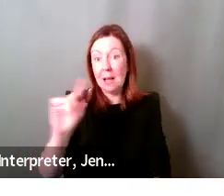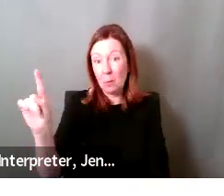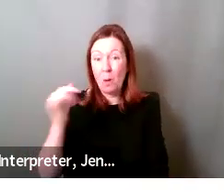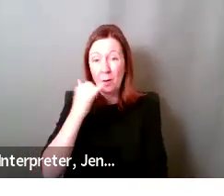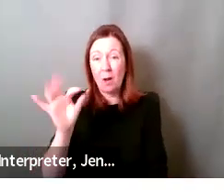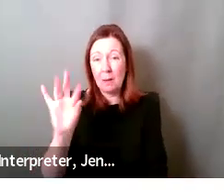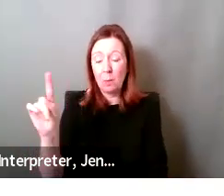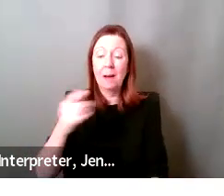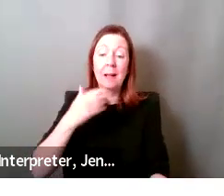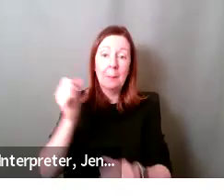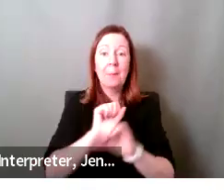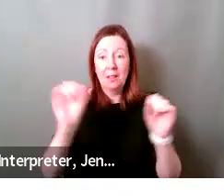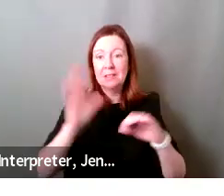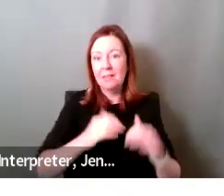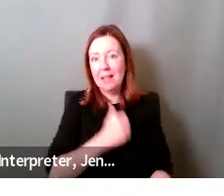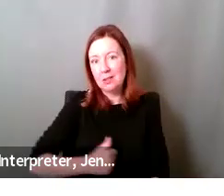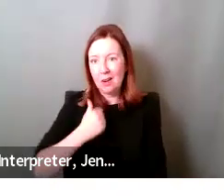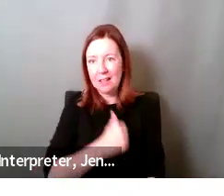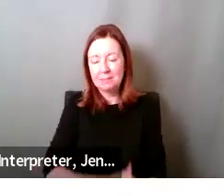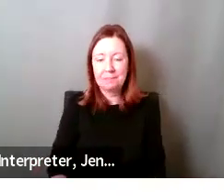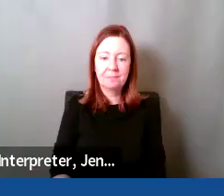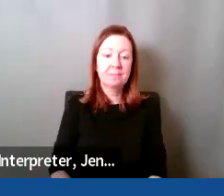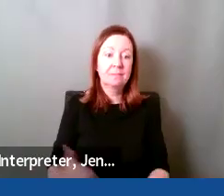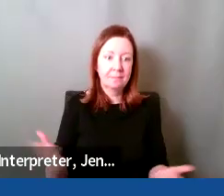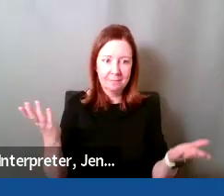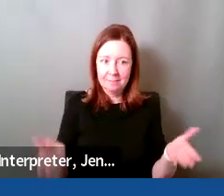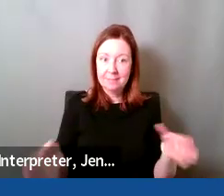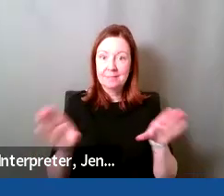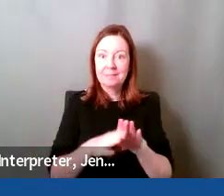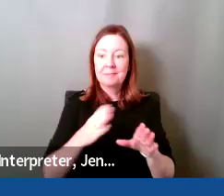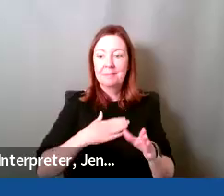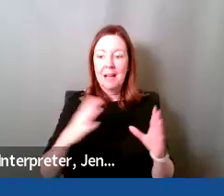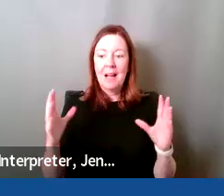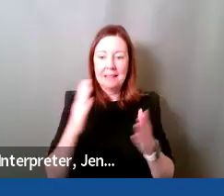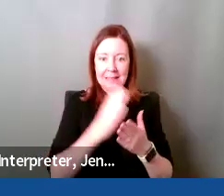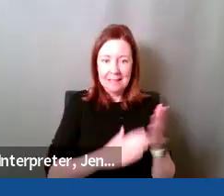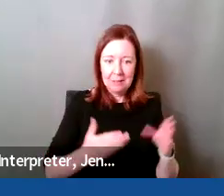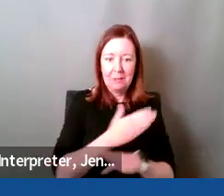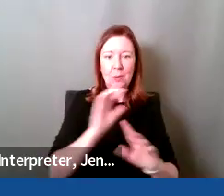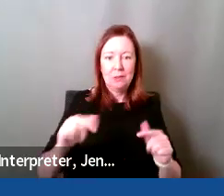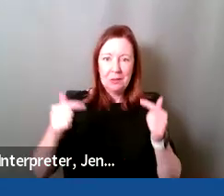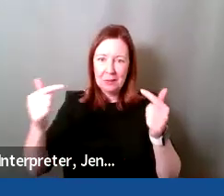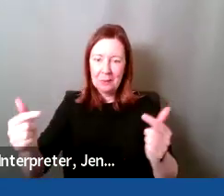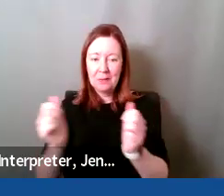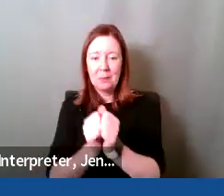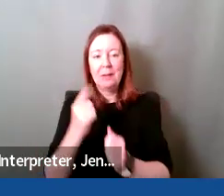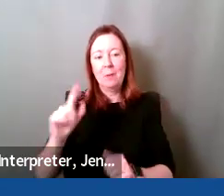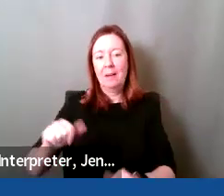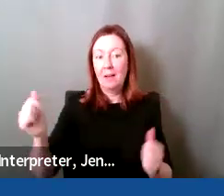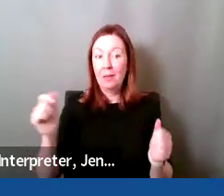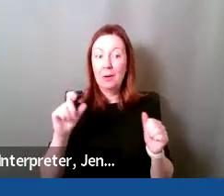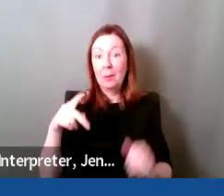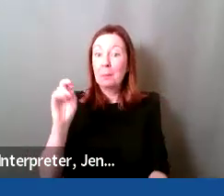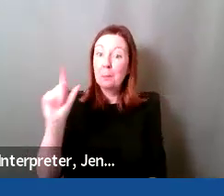And again, better safe than sorry. Okay, so I will close out my section before turning it over with one other